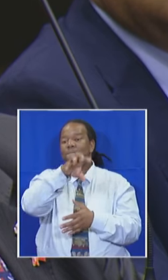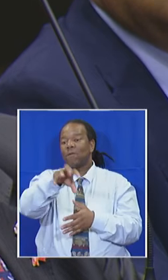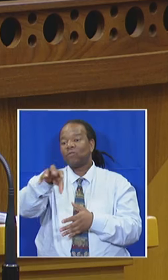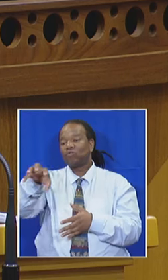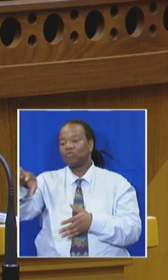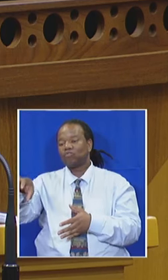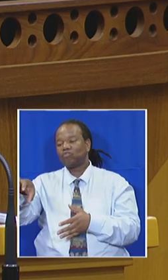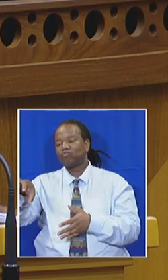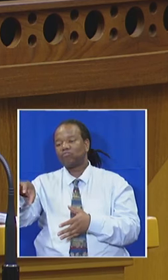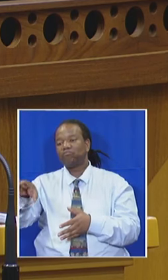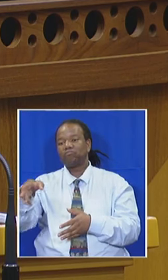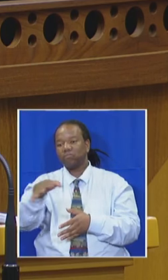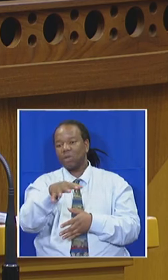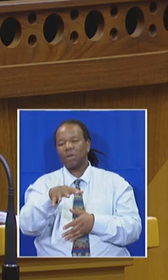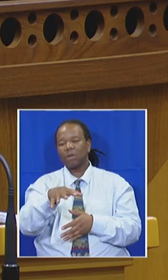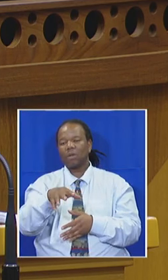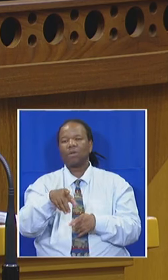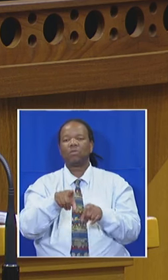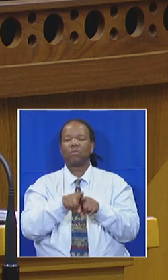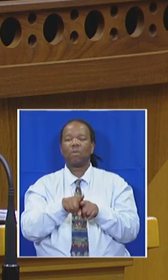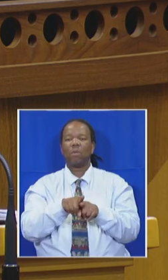basalinde amanzi.